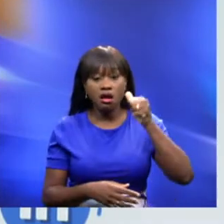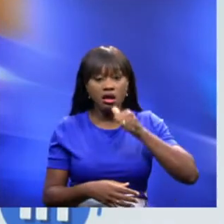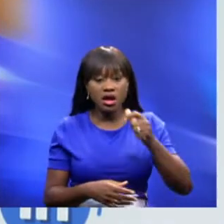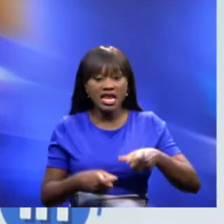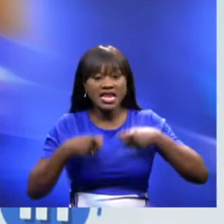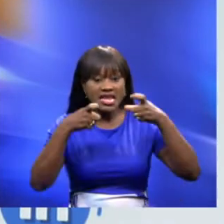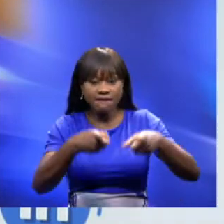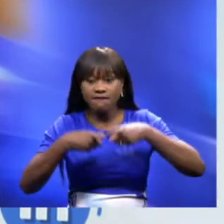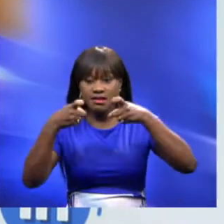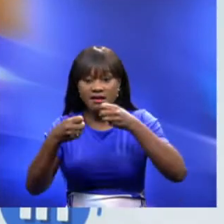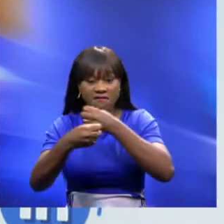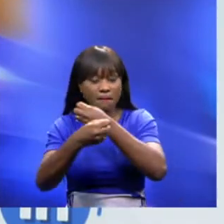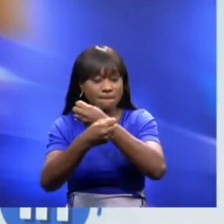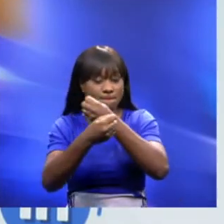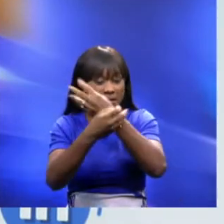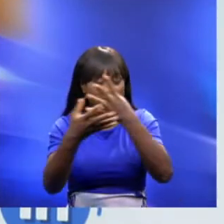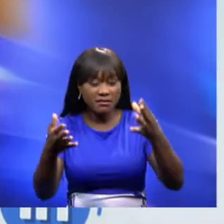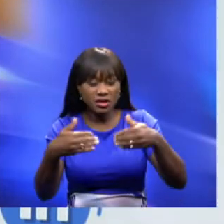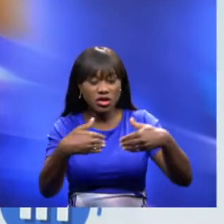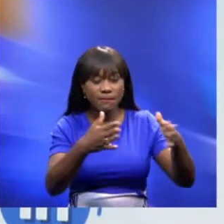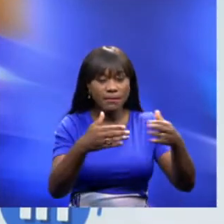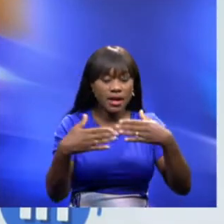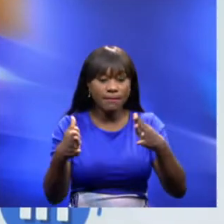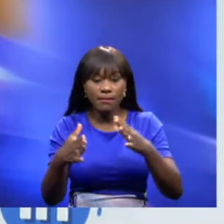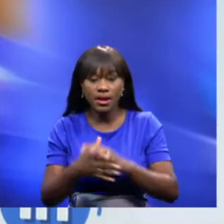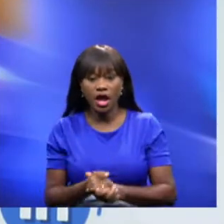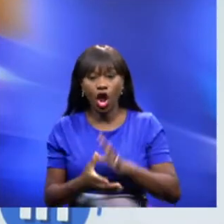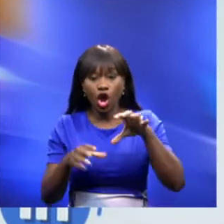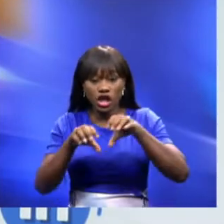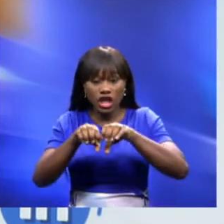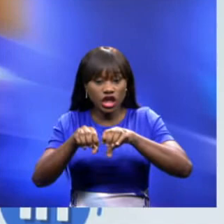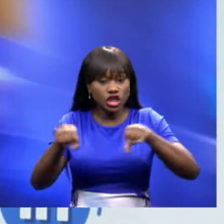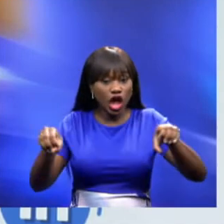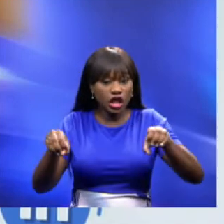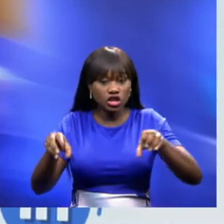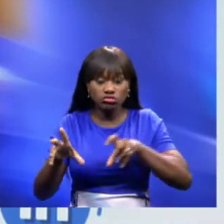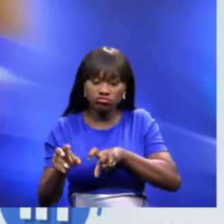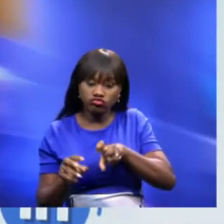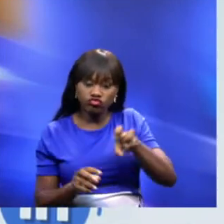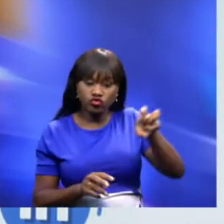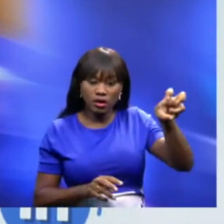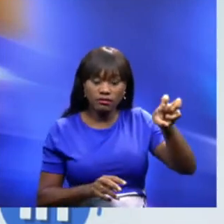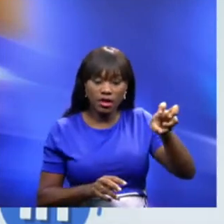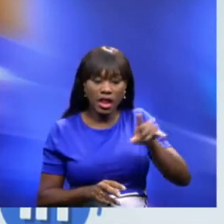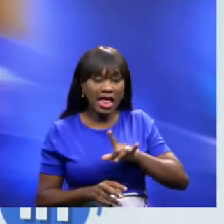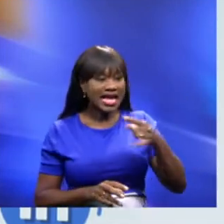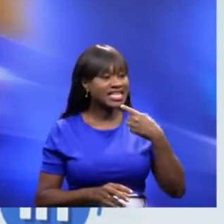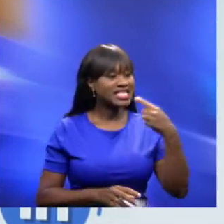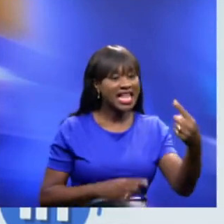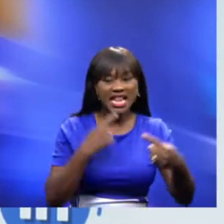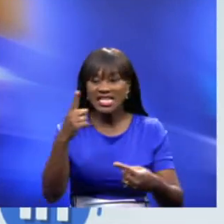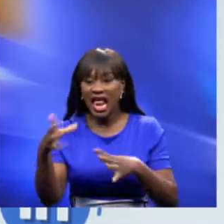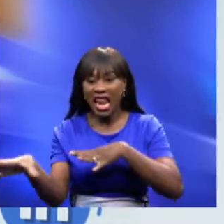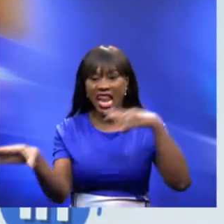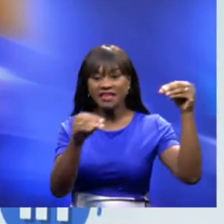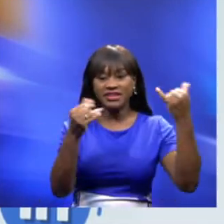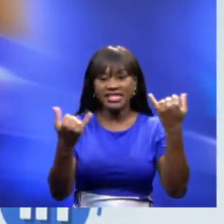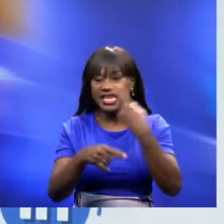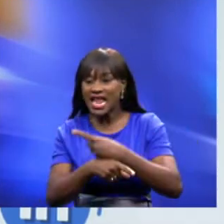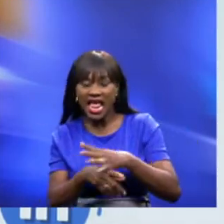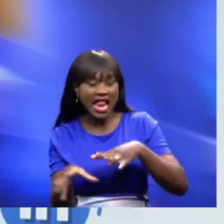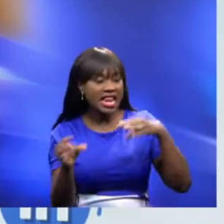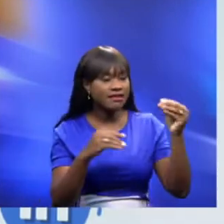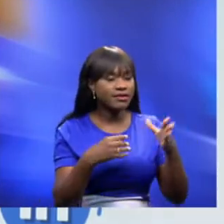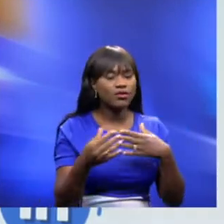wanted to. She got through with a scholarship and was traveling to go away, and she's telling everybody, "I'm leaving today. I'm doing this. I'm